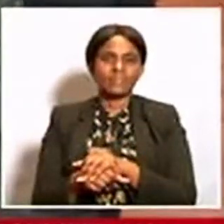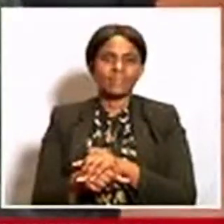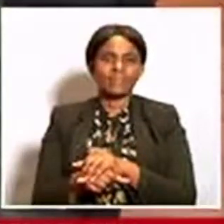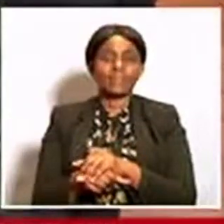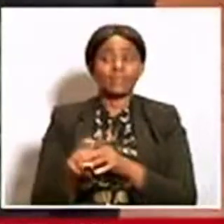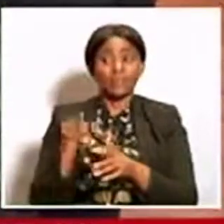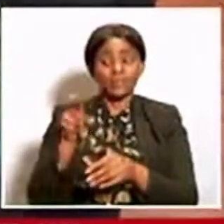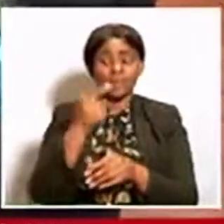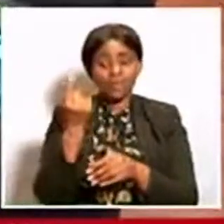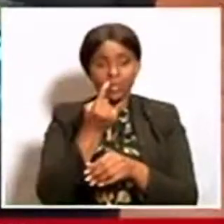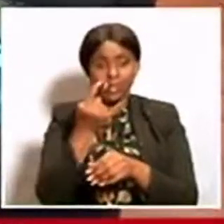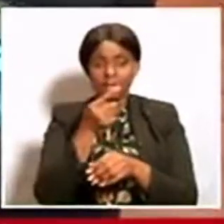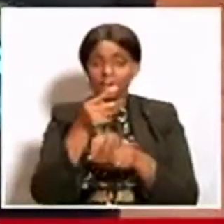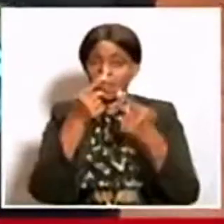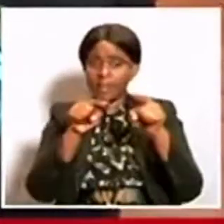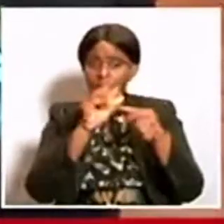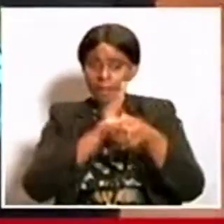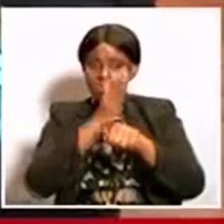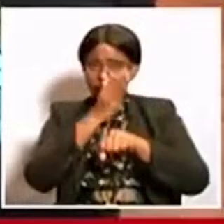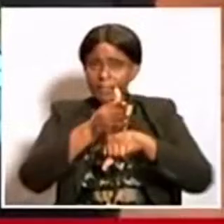is only done after the audit.